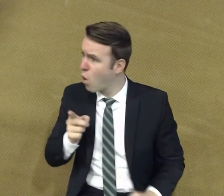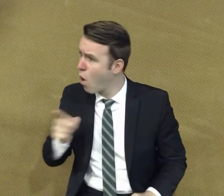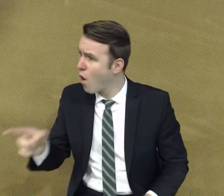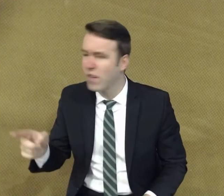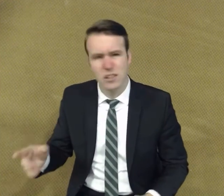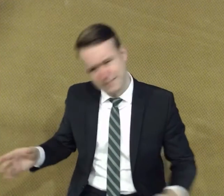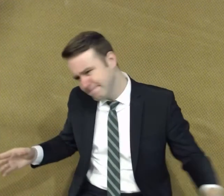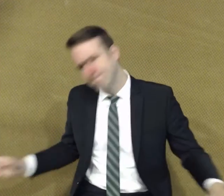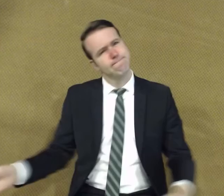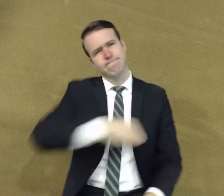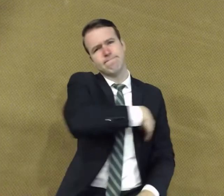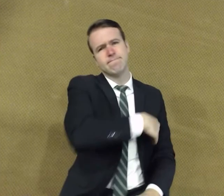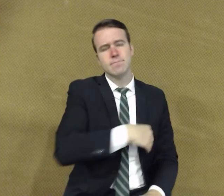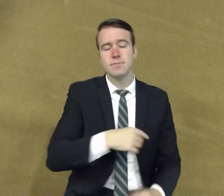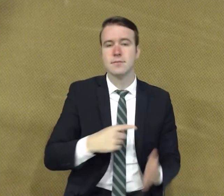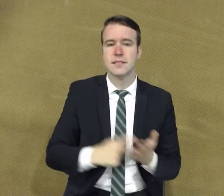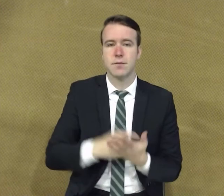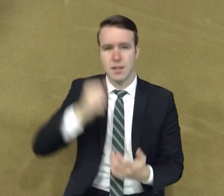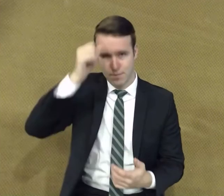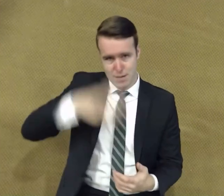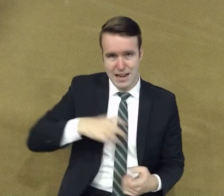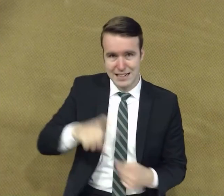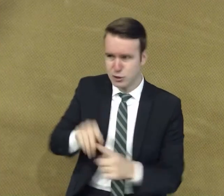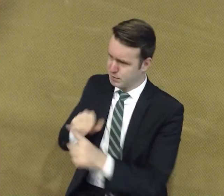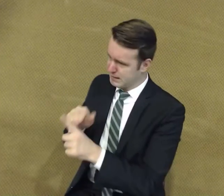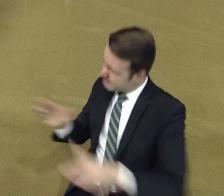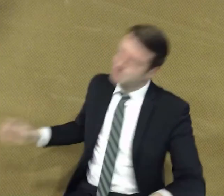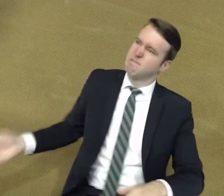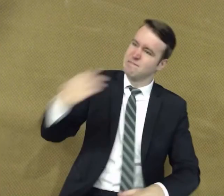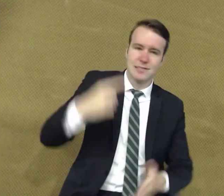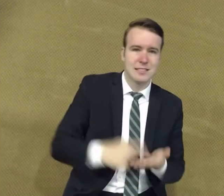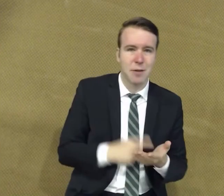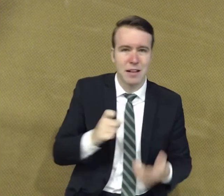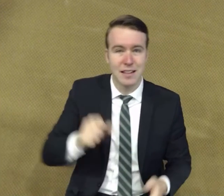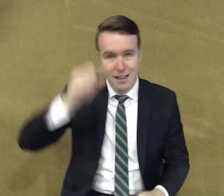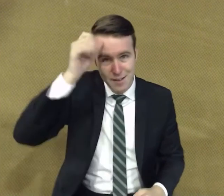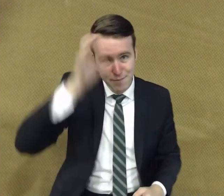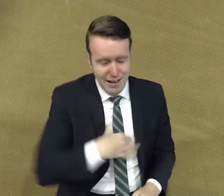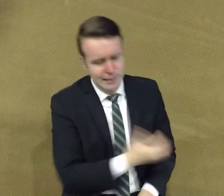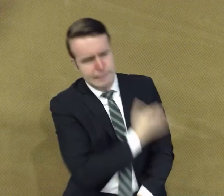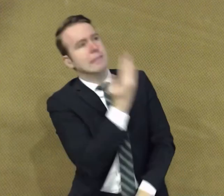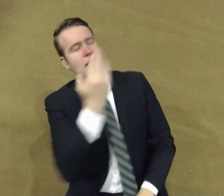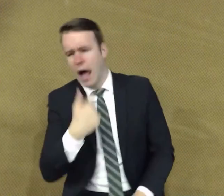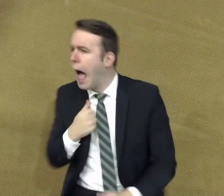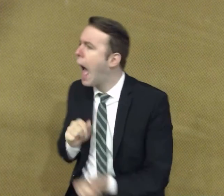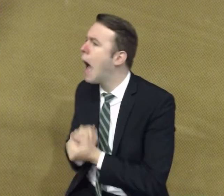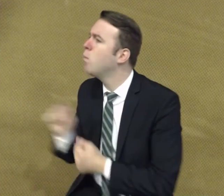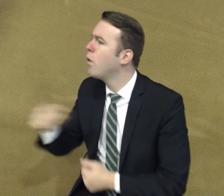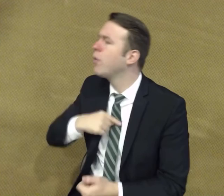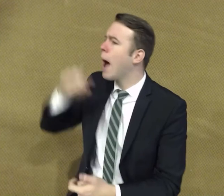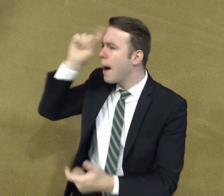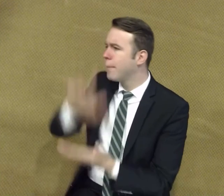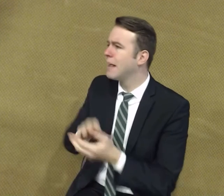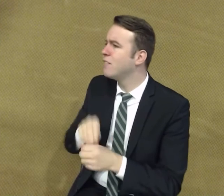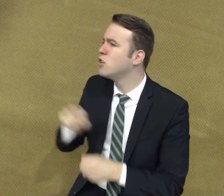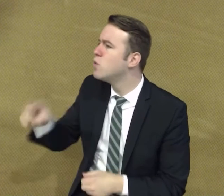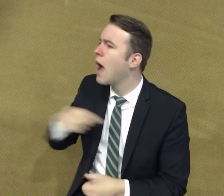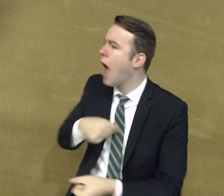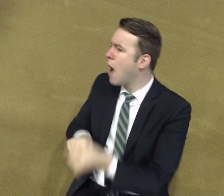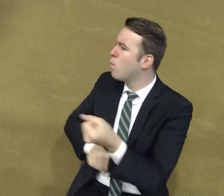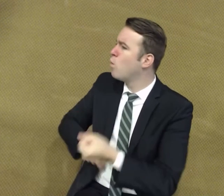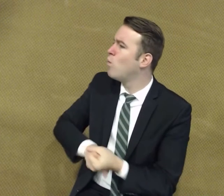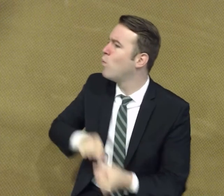She bucks him up. There's sometimes a man needs to be bucked up. He needs somebody to say, I'm with you. I believe in you.